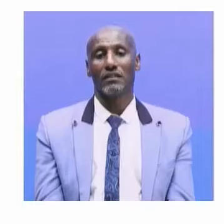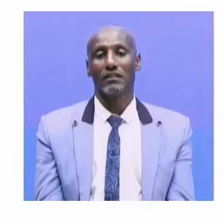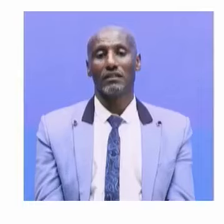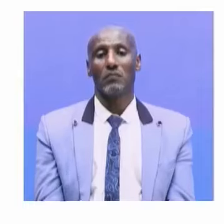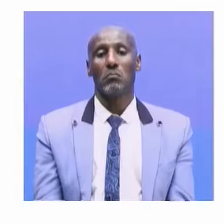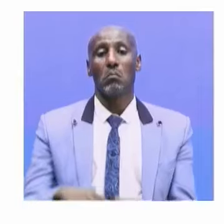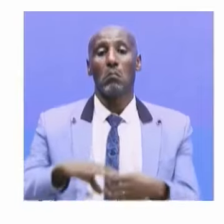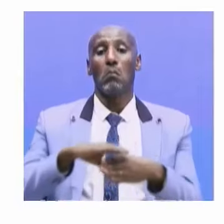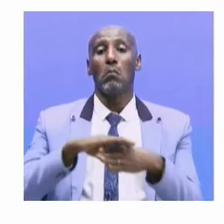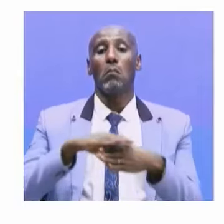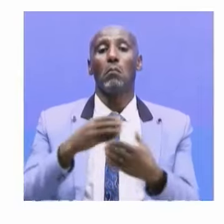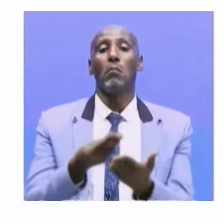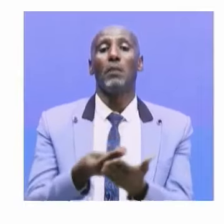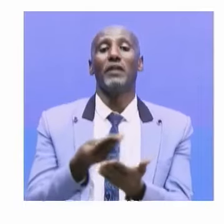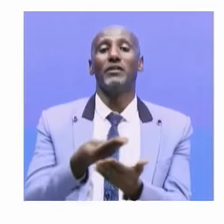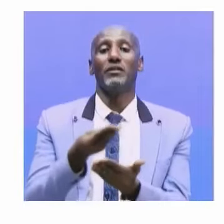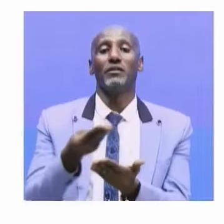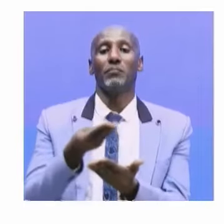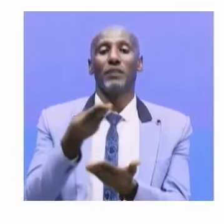money.